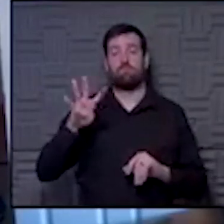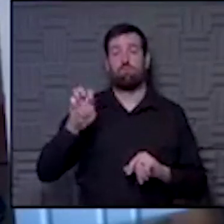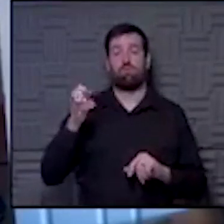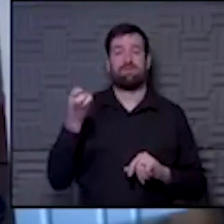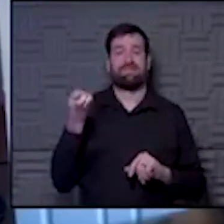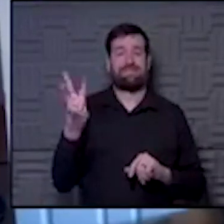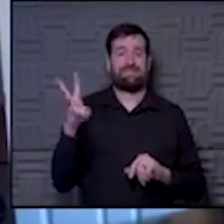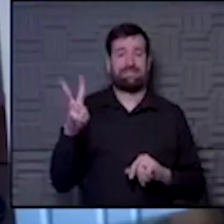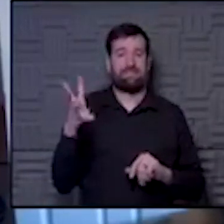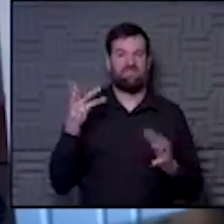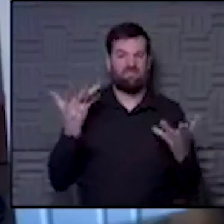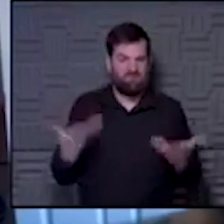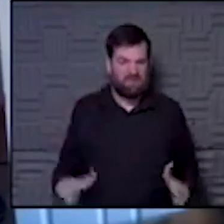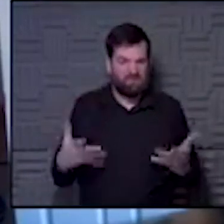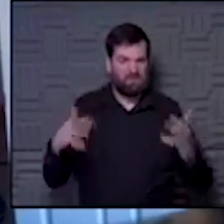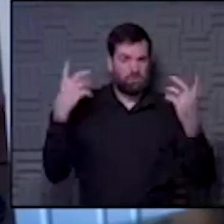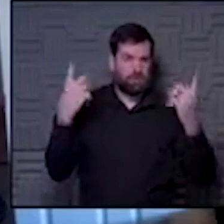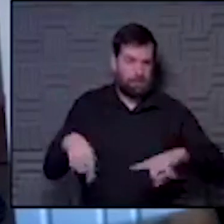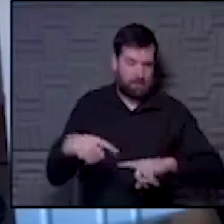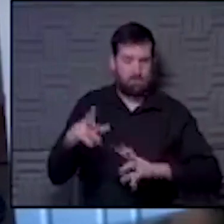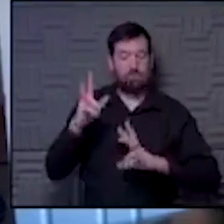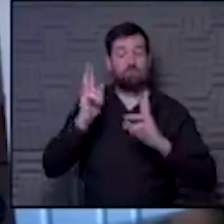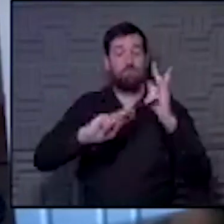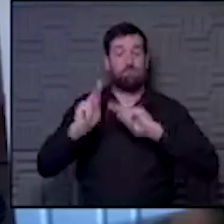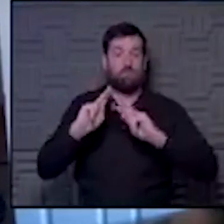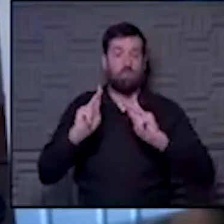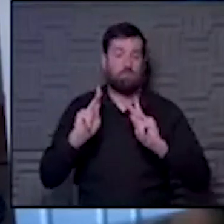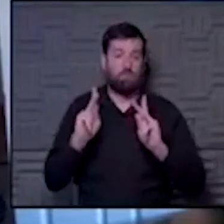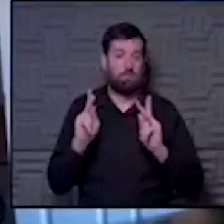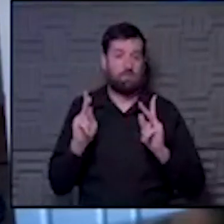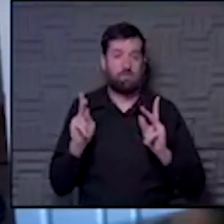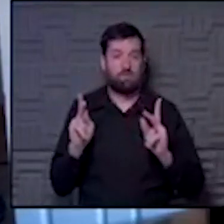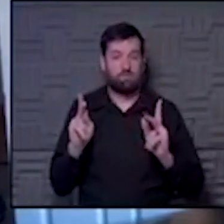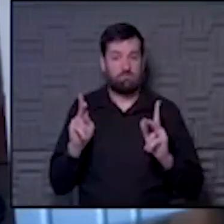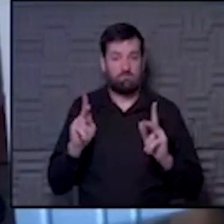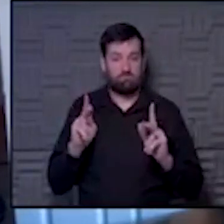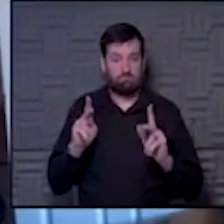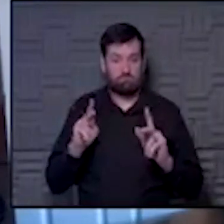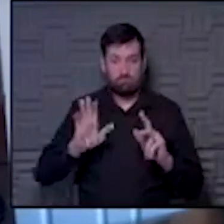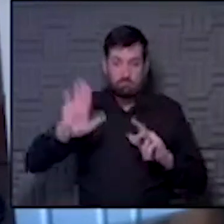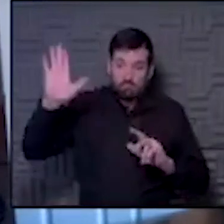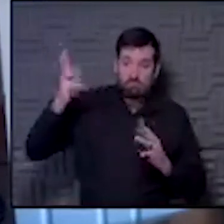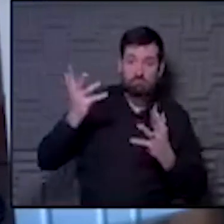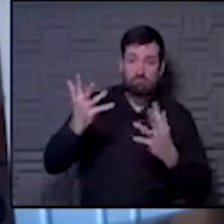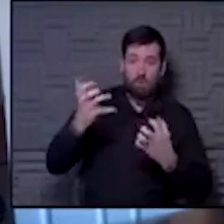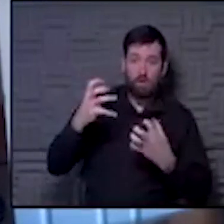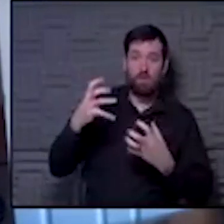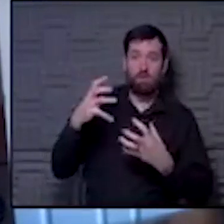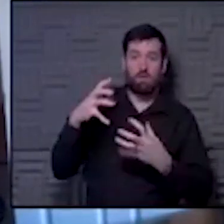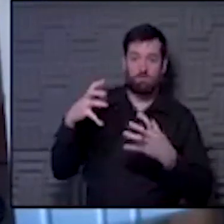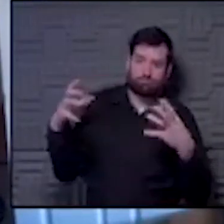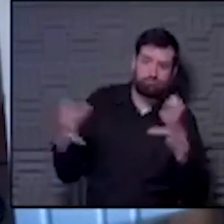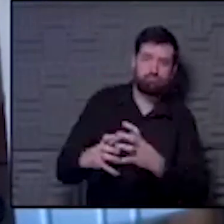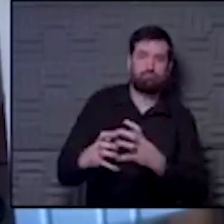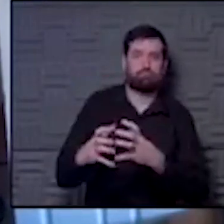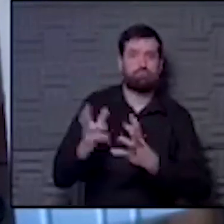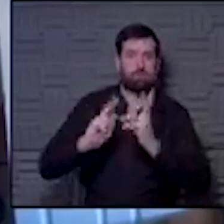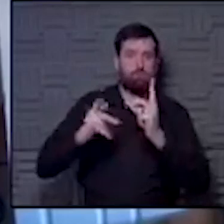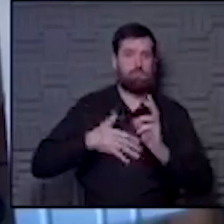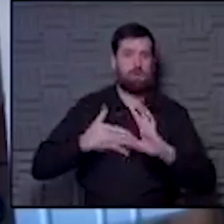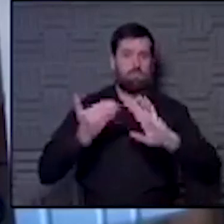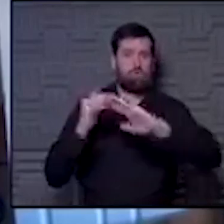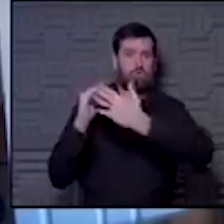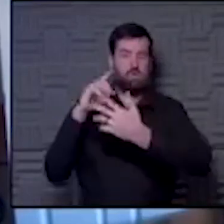of those have happened. So these are people who have raised their hand, said, I want to convene people in my community to come up